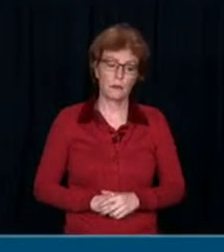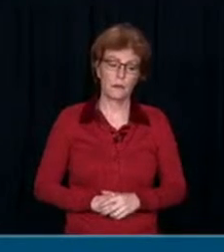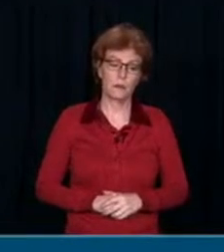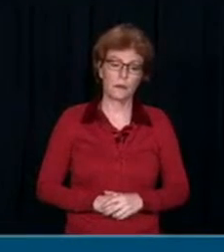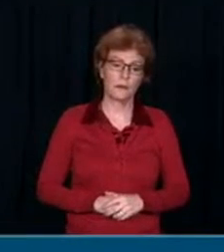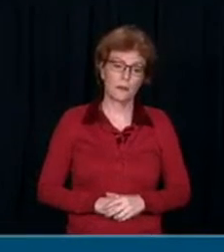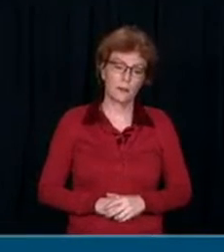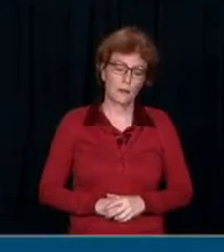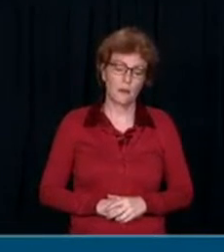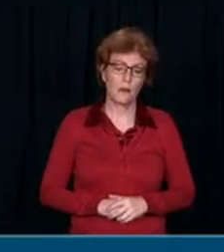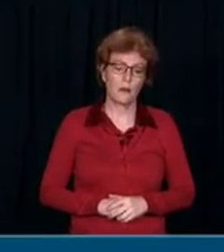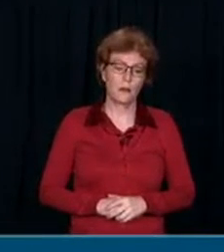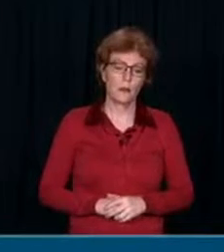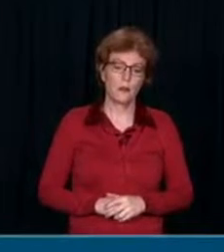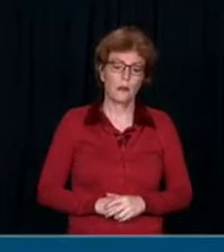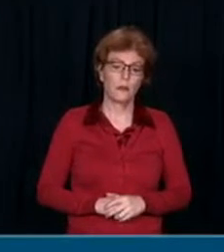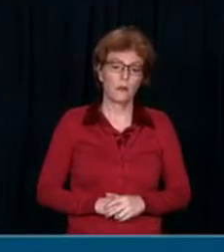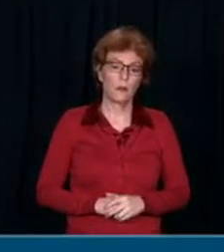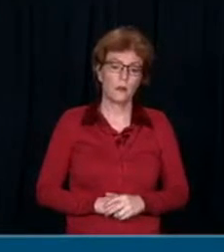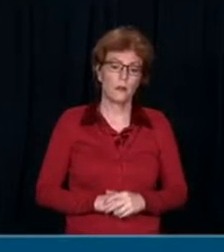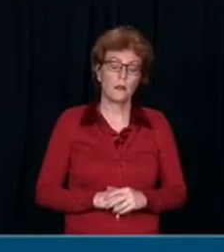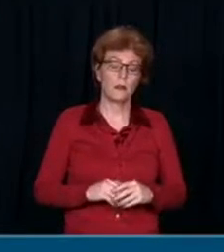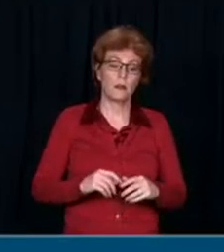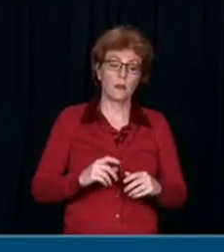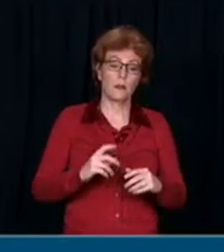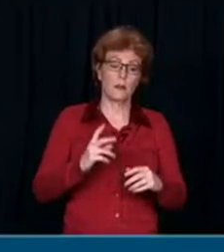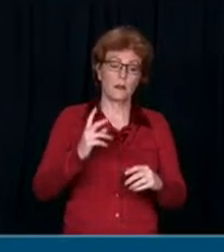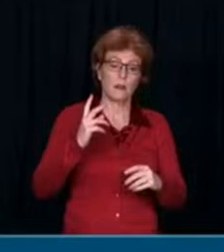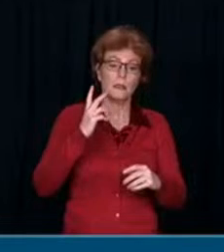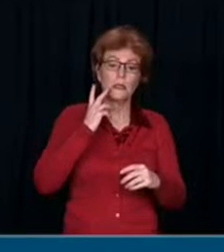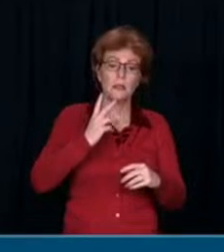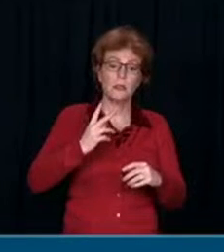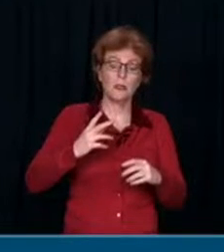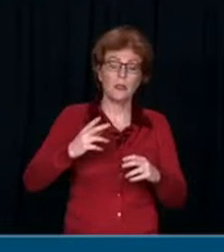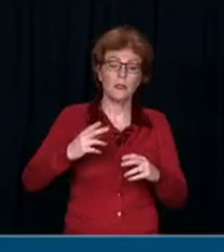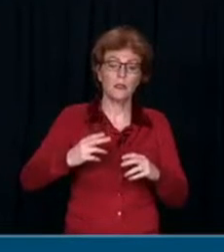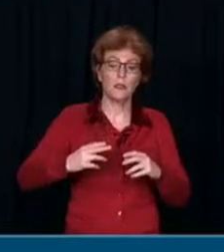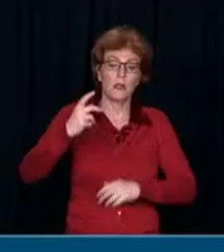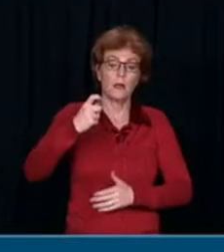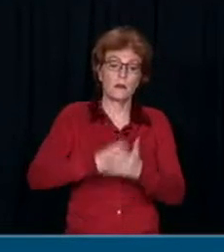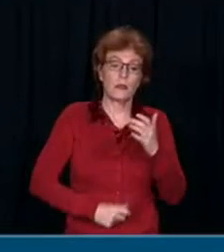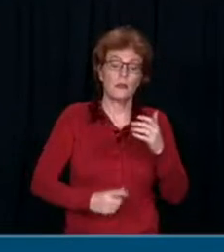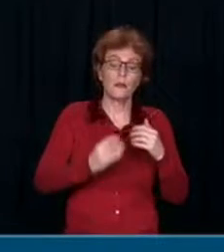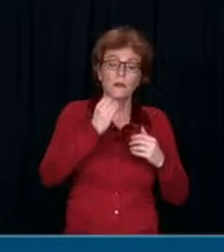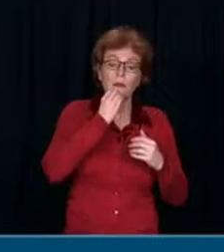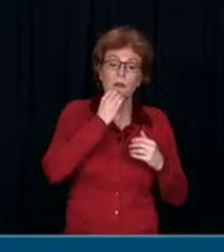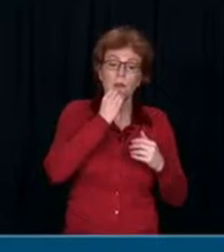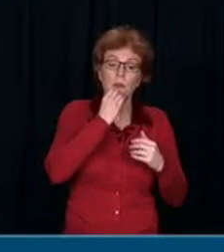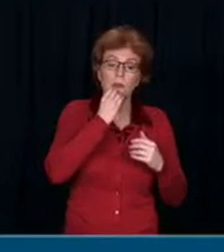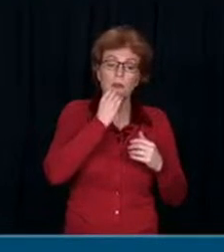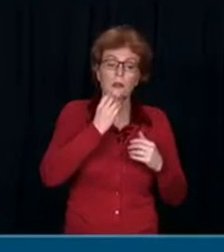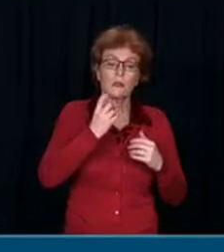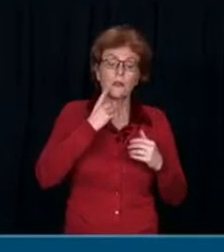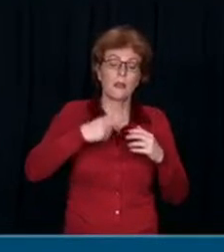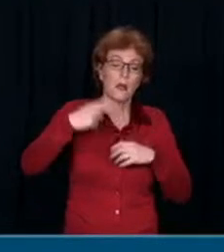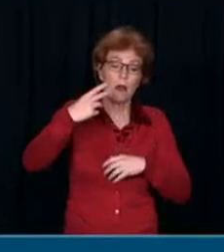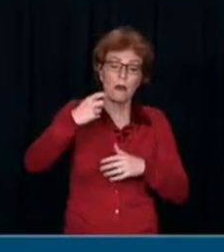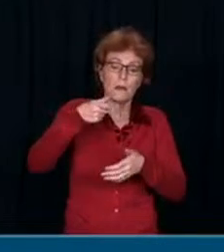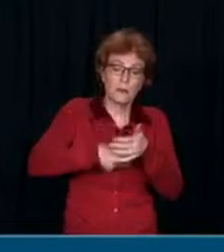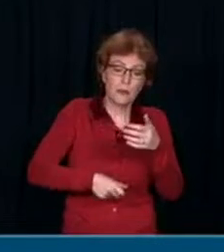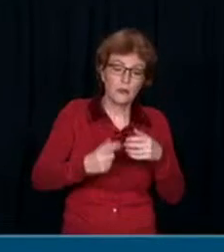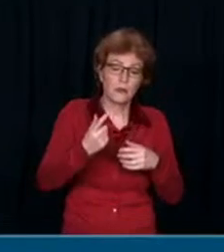And because they see the high prices of food, the high prices of